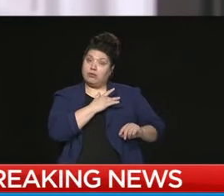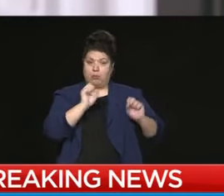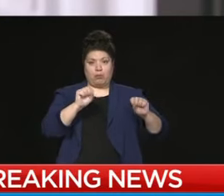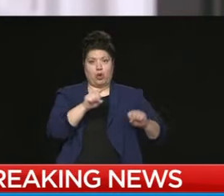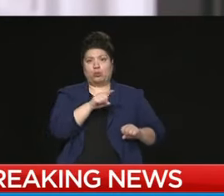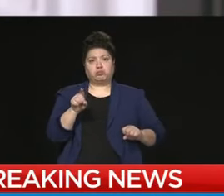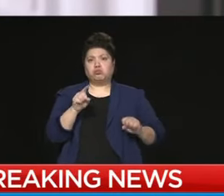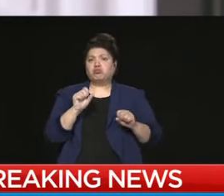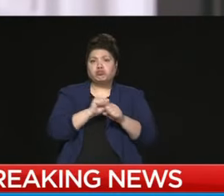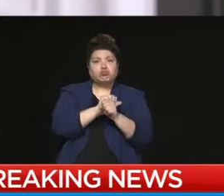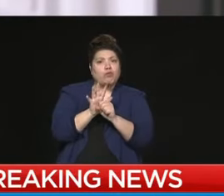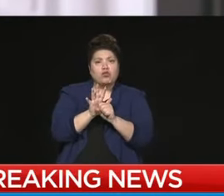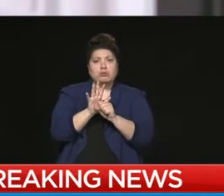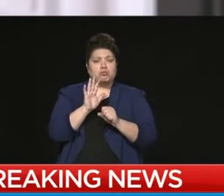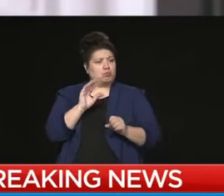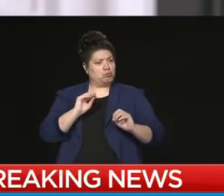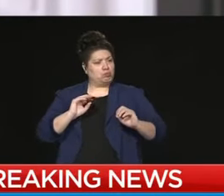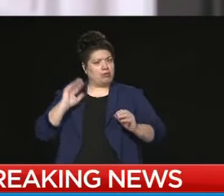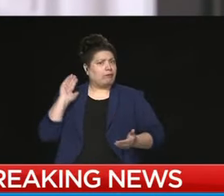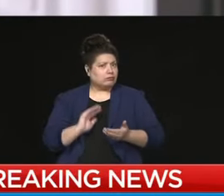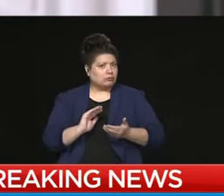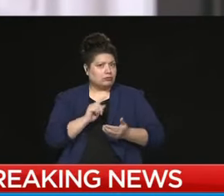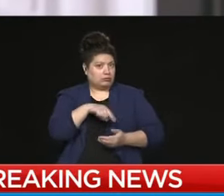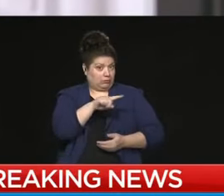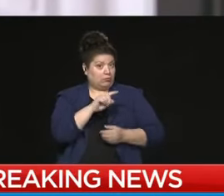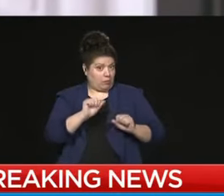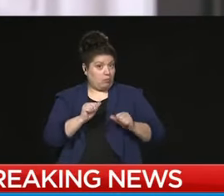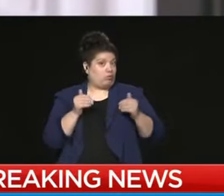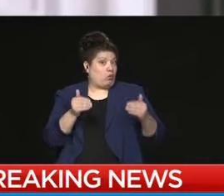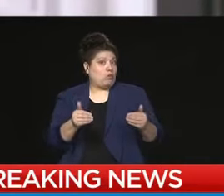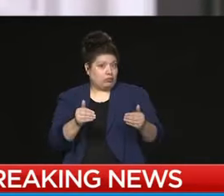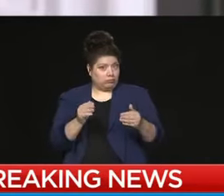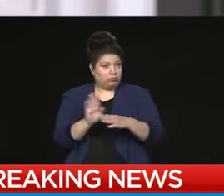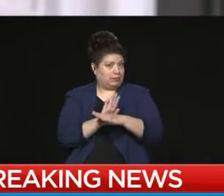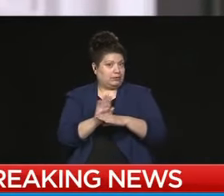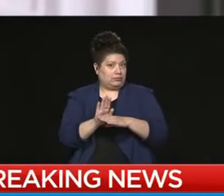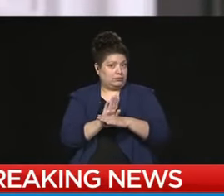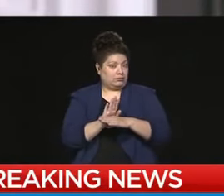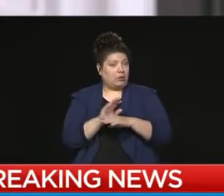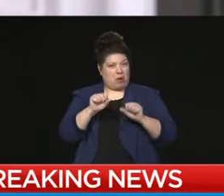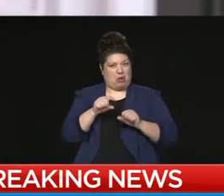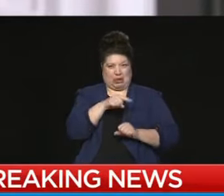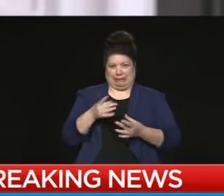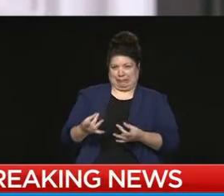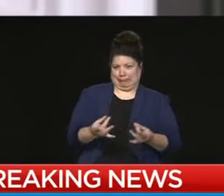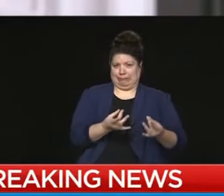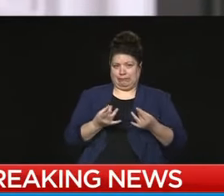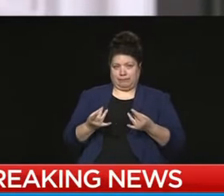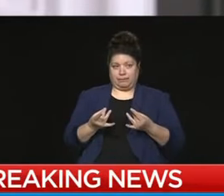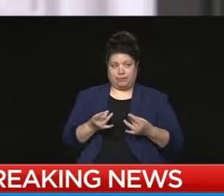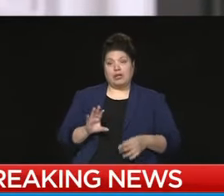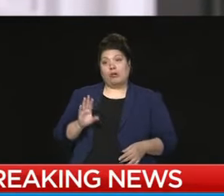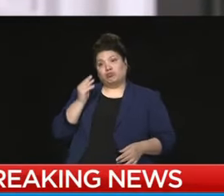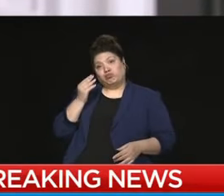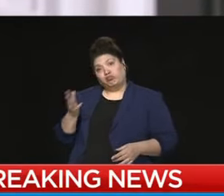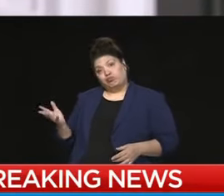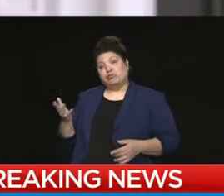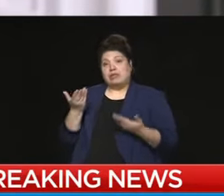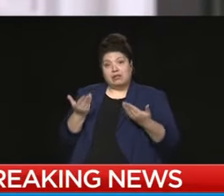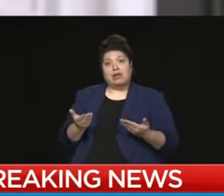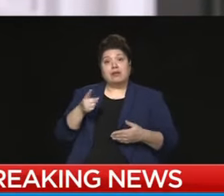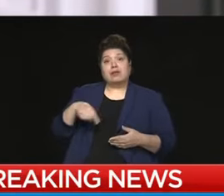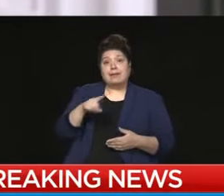other provinces, creating a strain there. I think one of the things we've seen across the country from leaders and from citizens